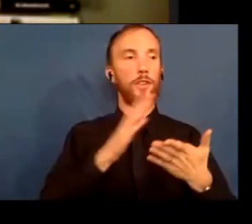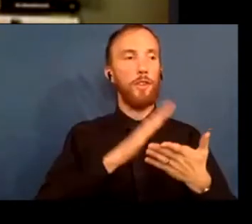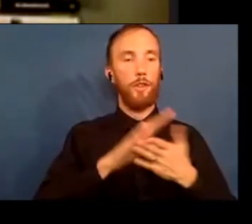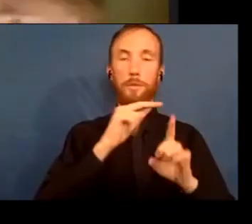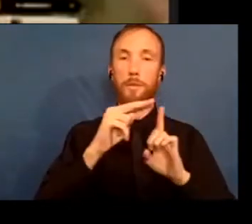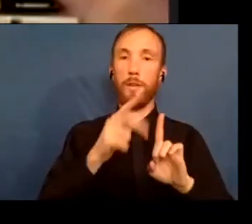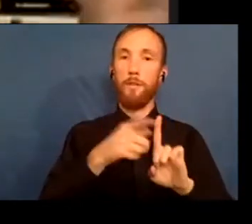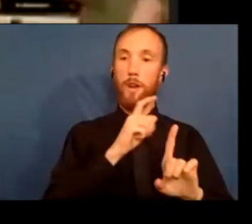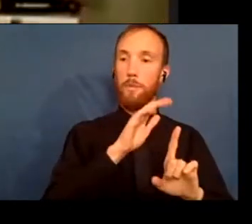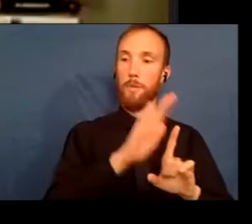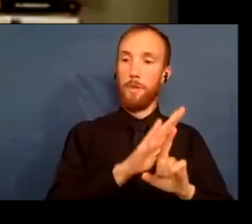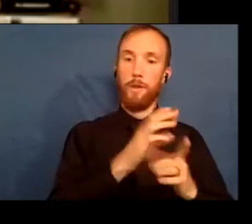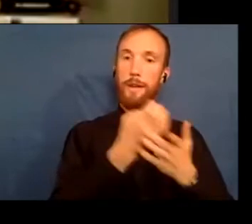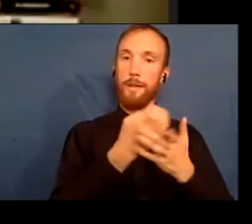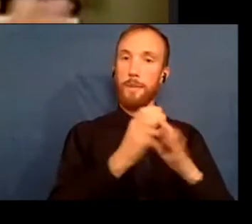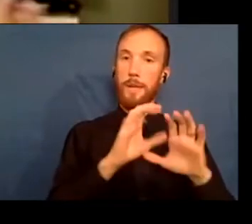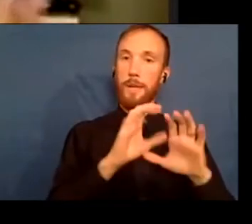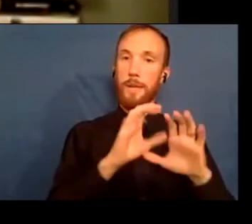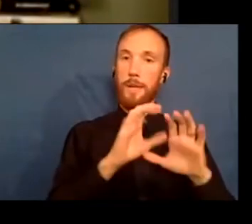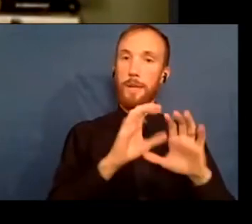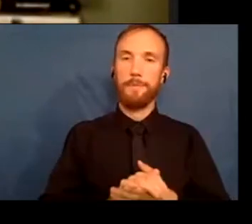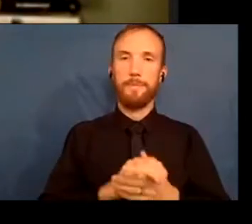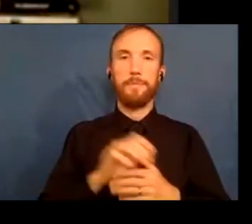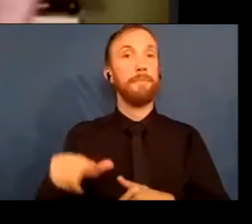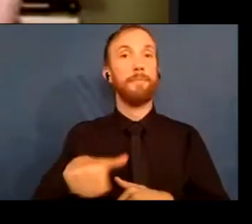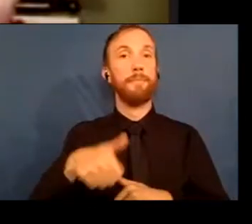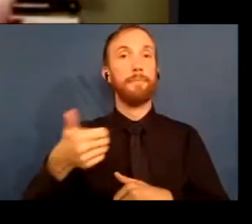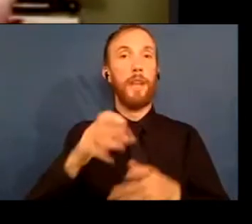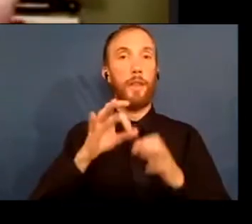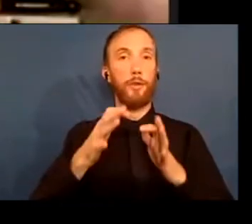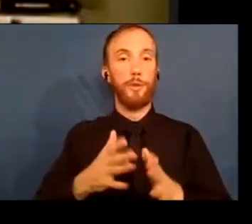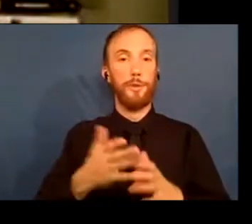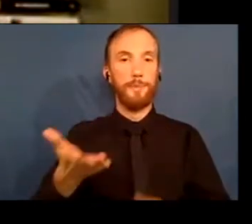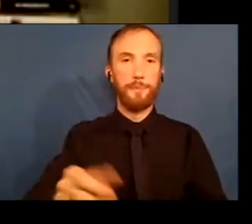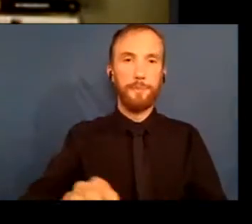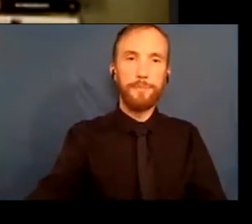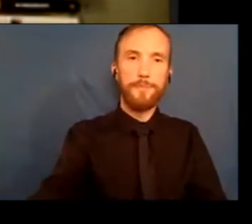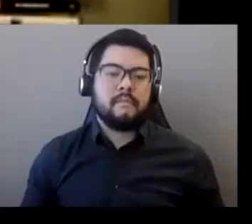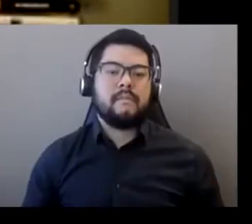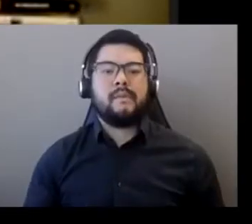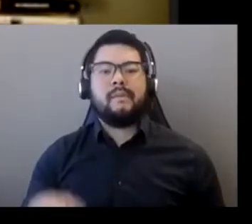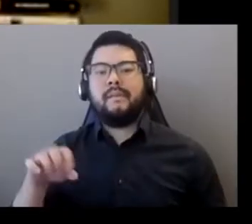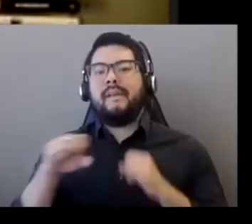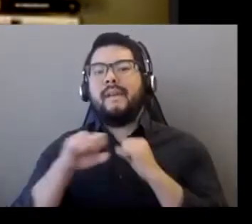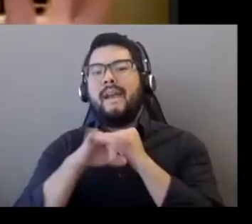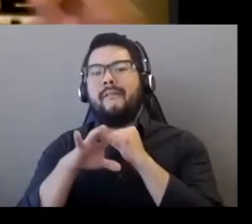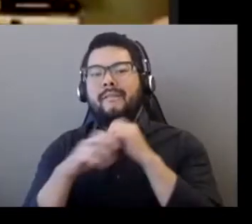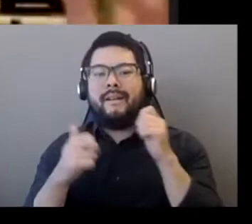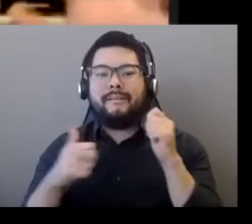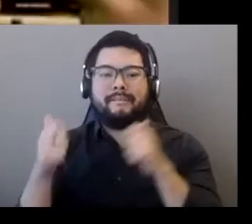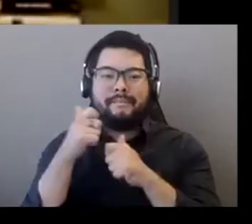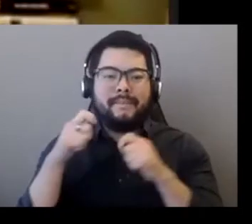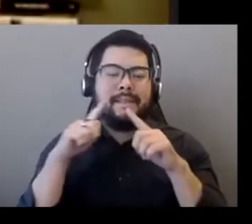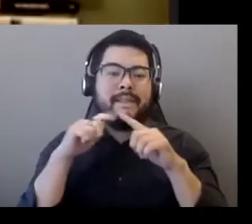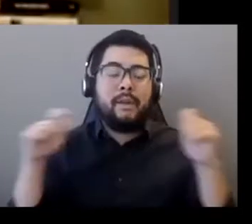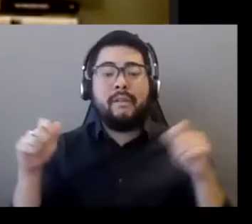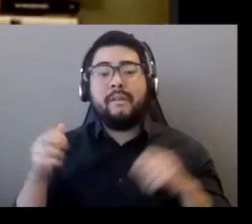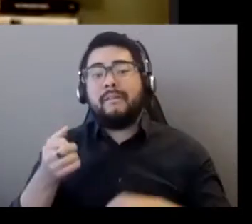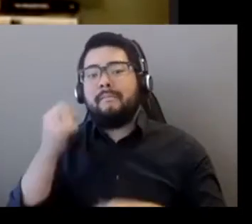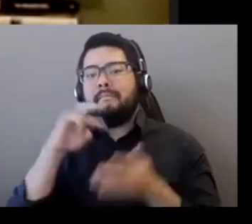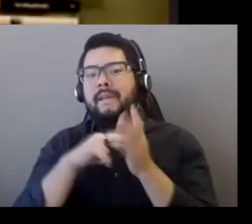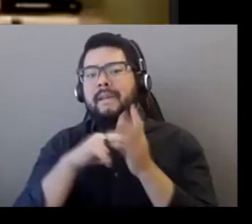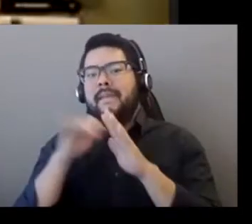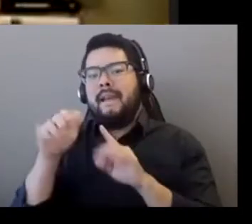and, you know, advertising executives and so on. So that's the organic intellectual. Every class has its